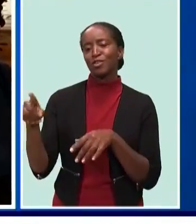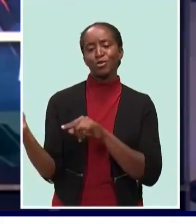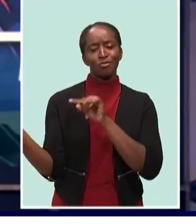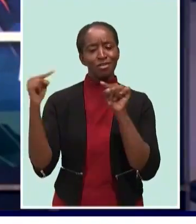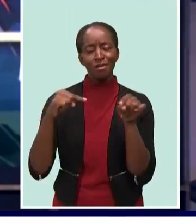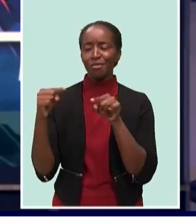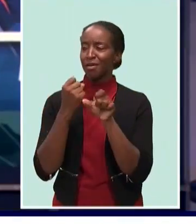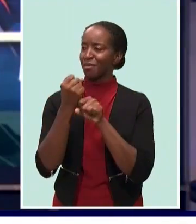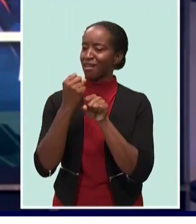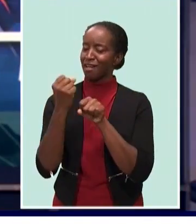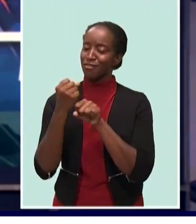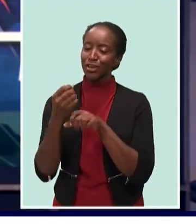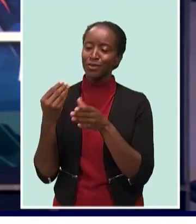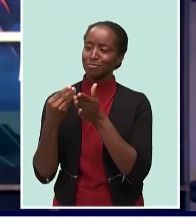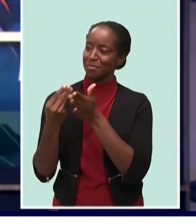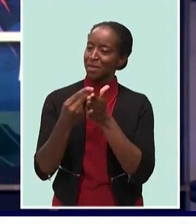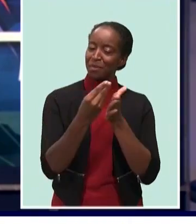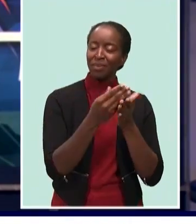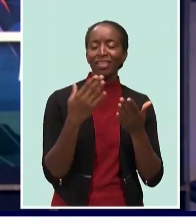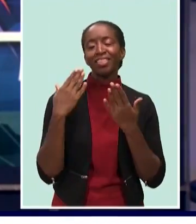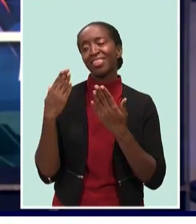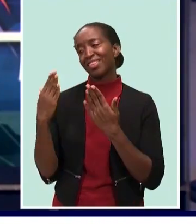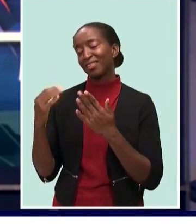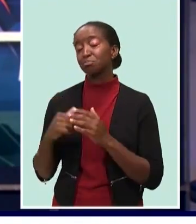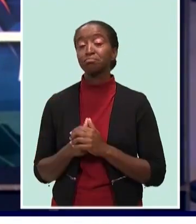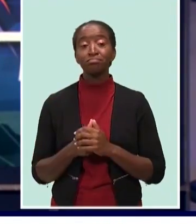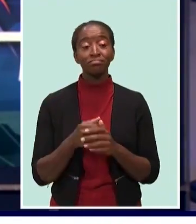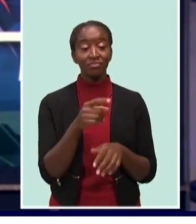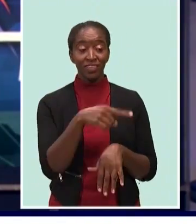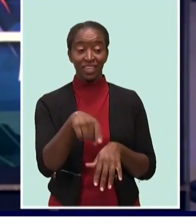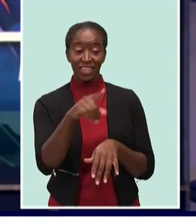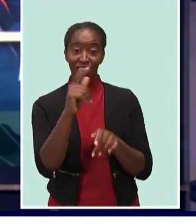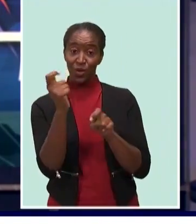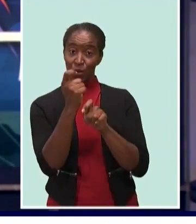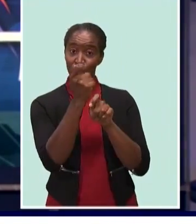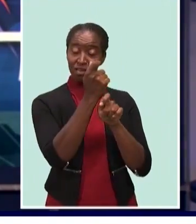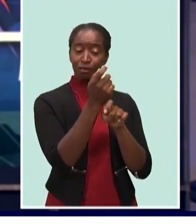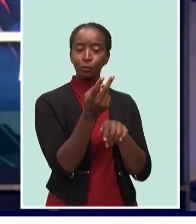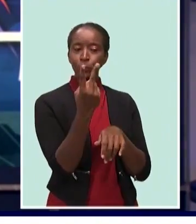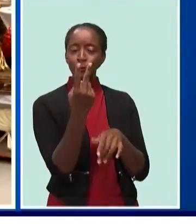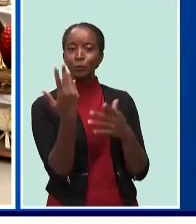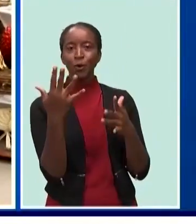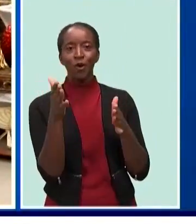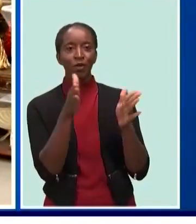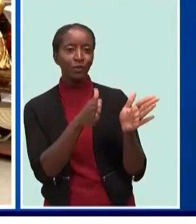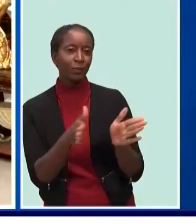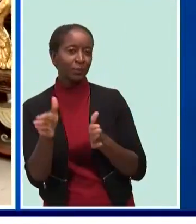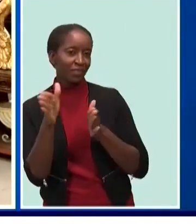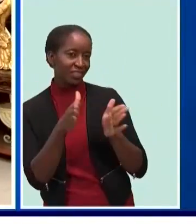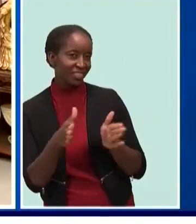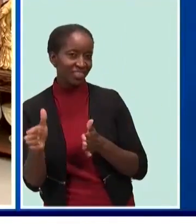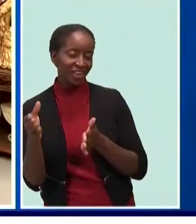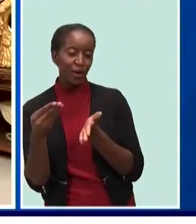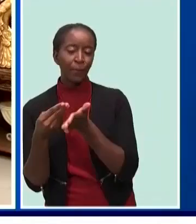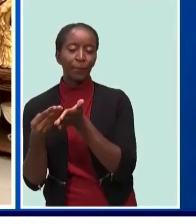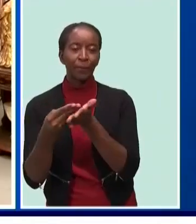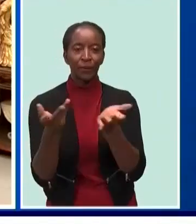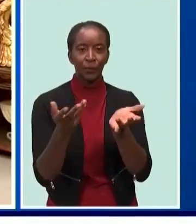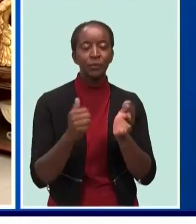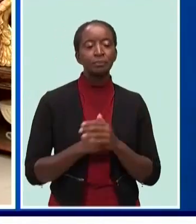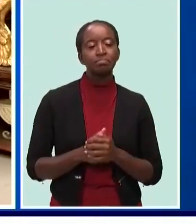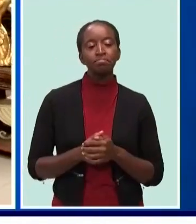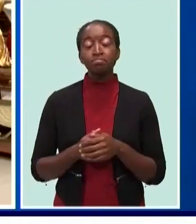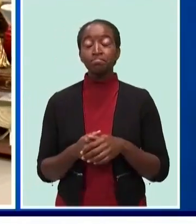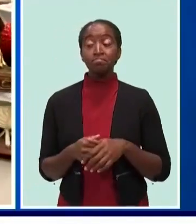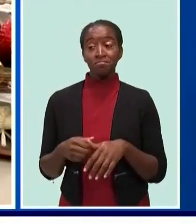year. And two of the winners already have plans for their prizes. I'm overwhelmed. To be honest, right